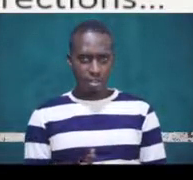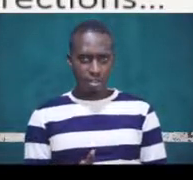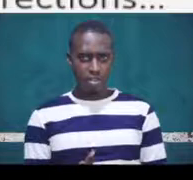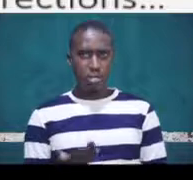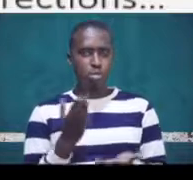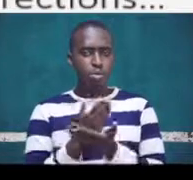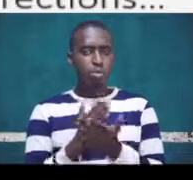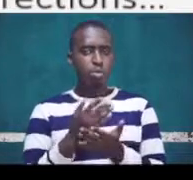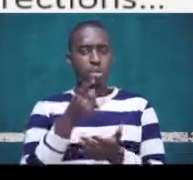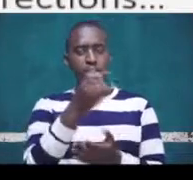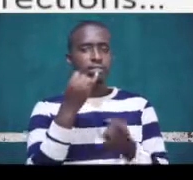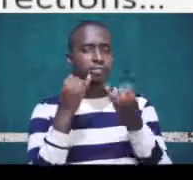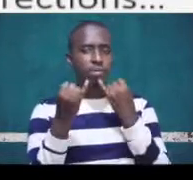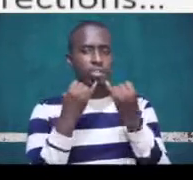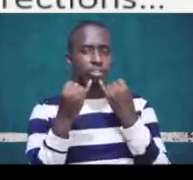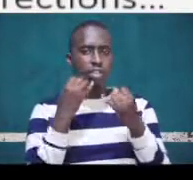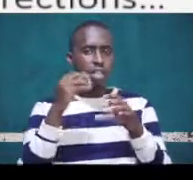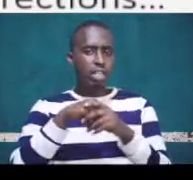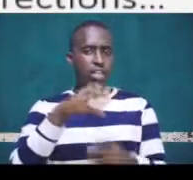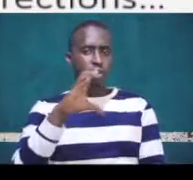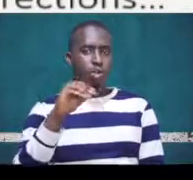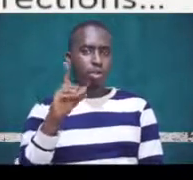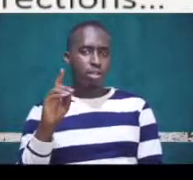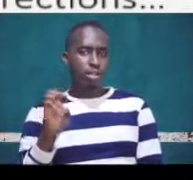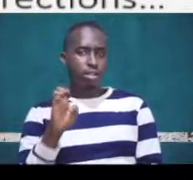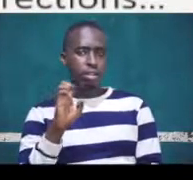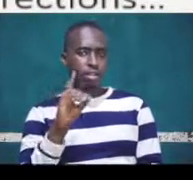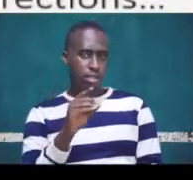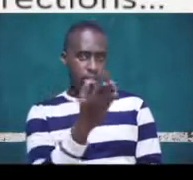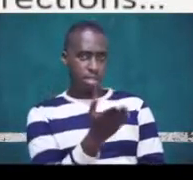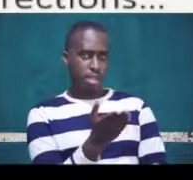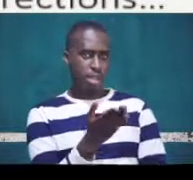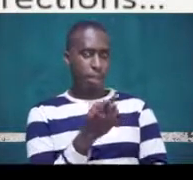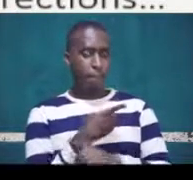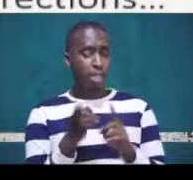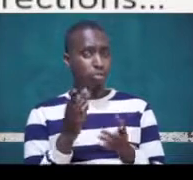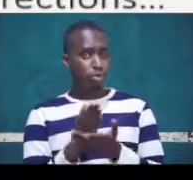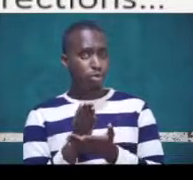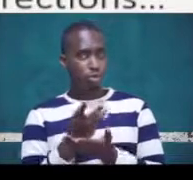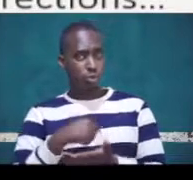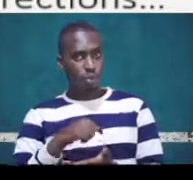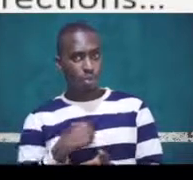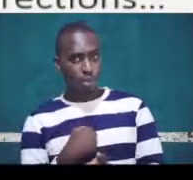What is this information that is coded here that unless we